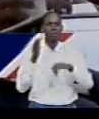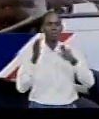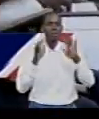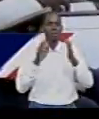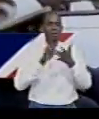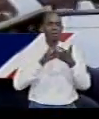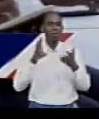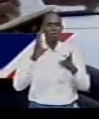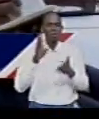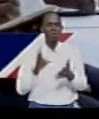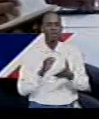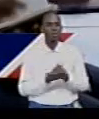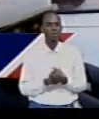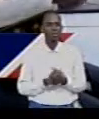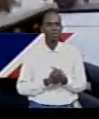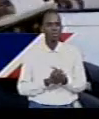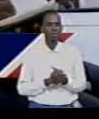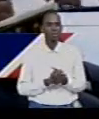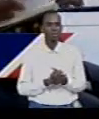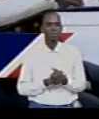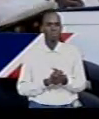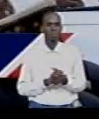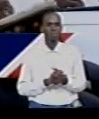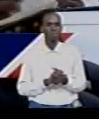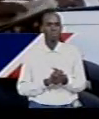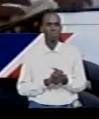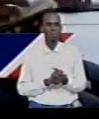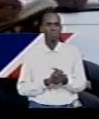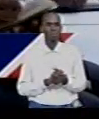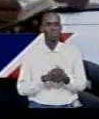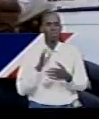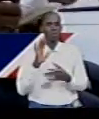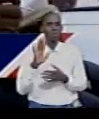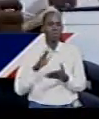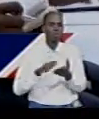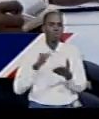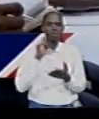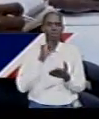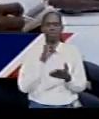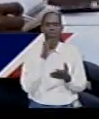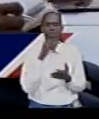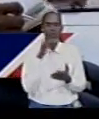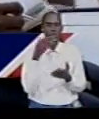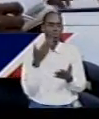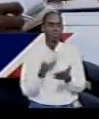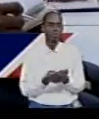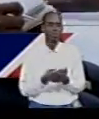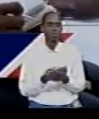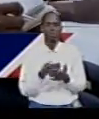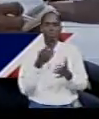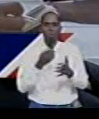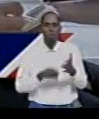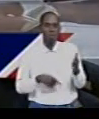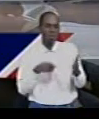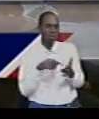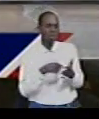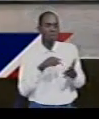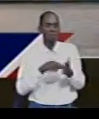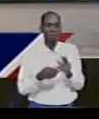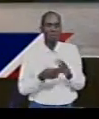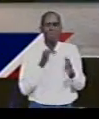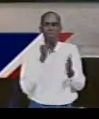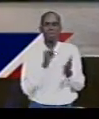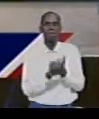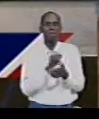your glorying is not good. What it means by that is, when you saw evil, they